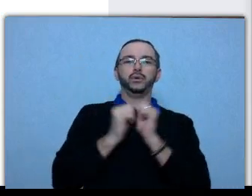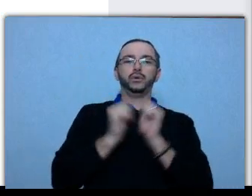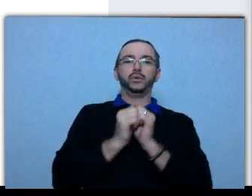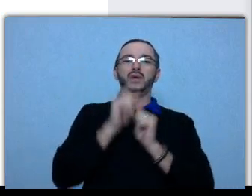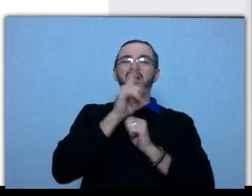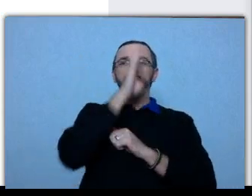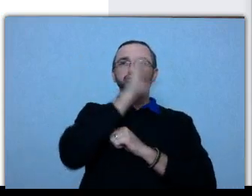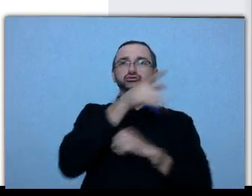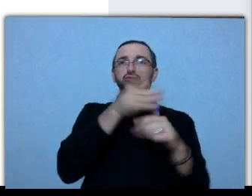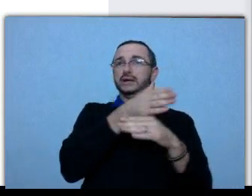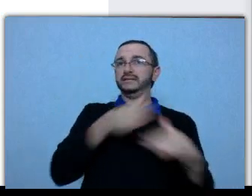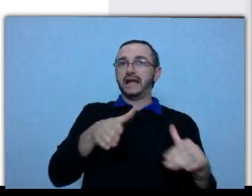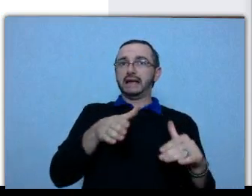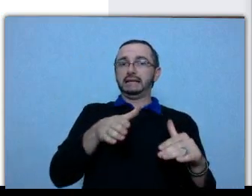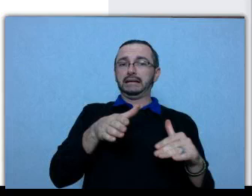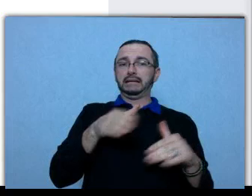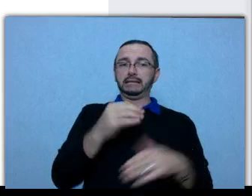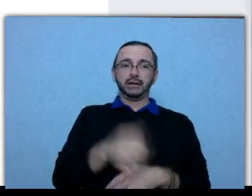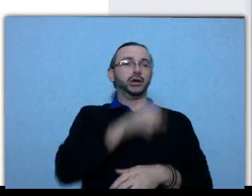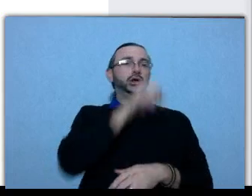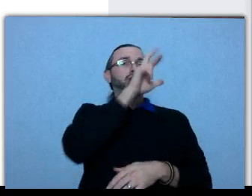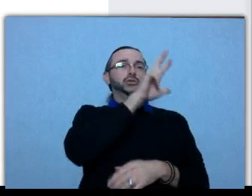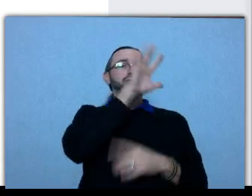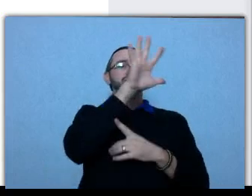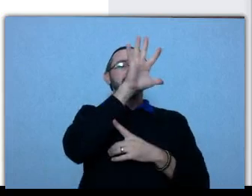both, which is 5, and you divide by 5,